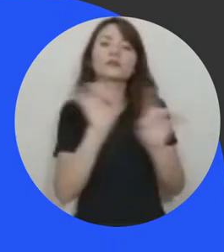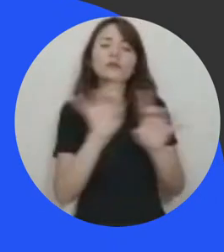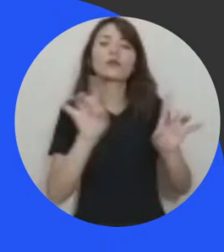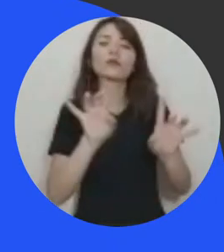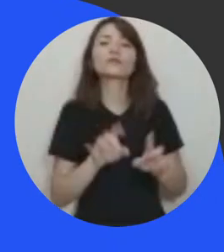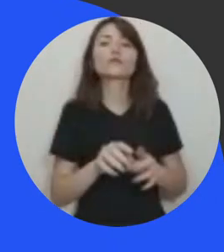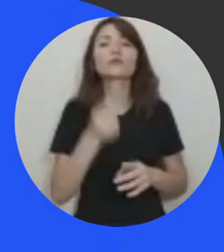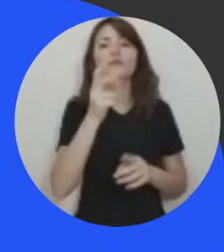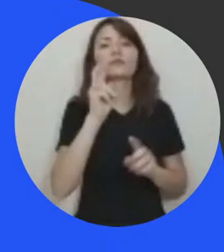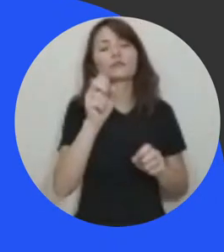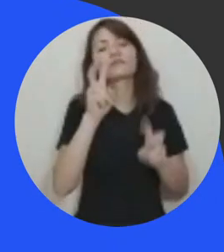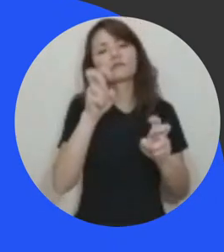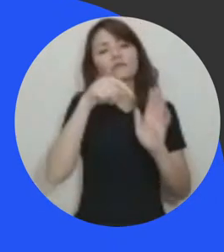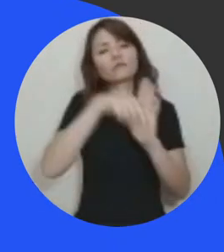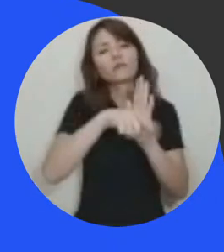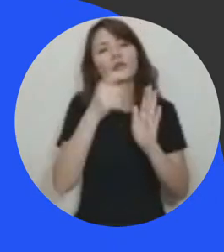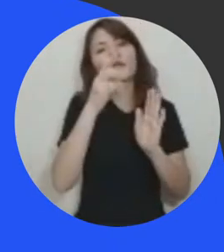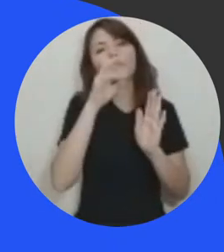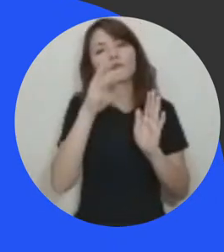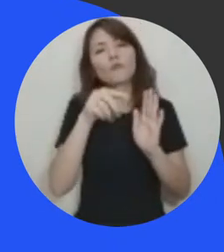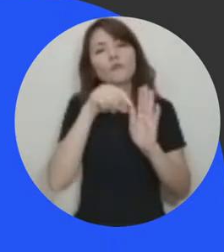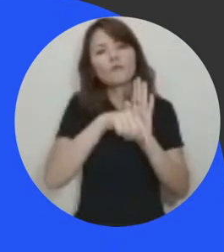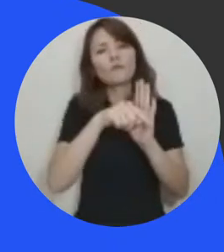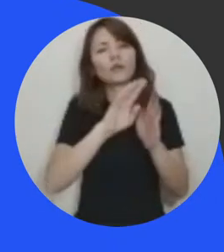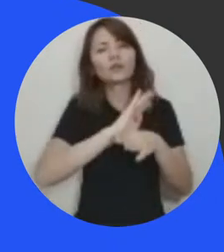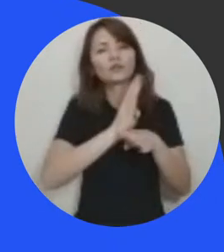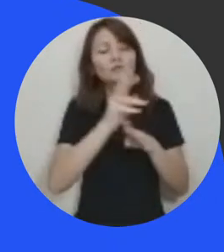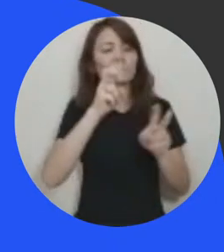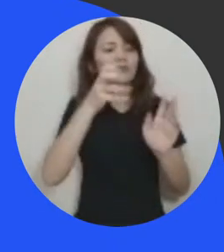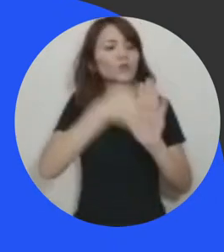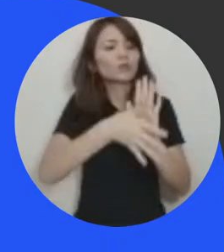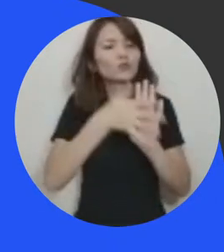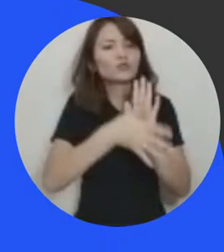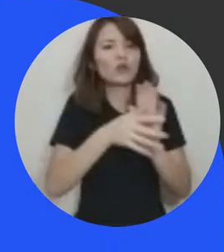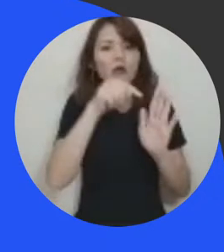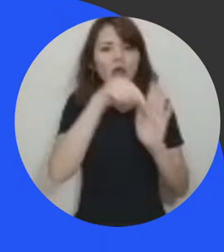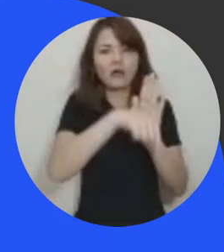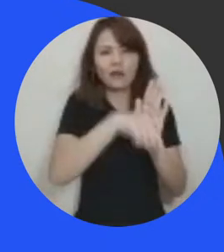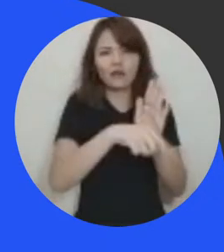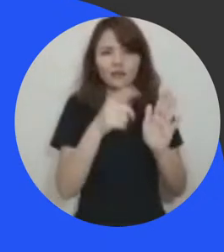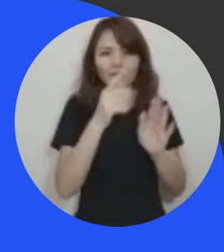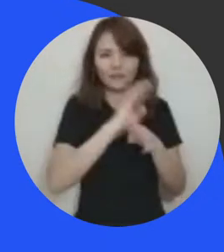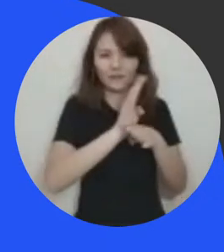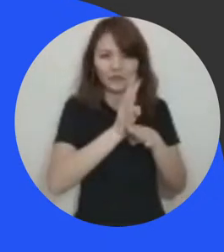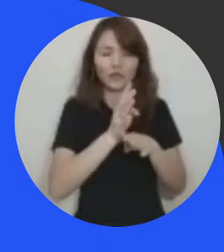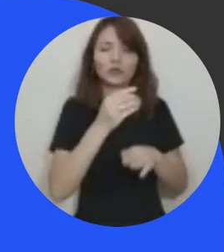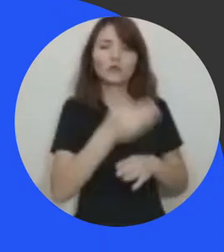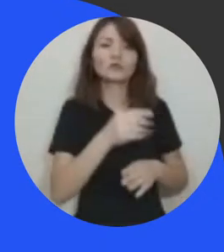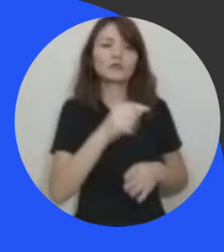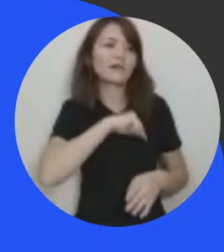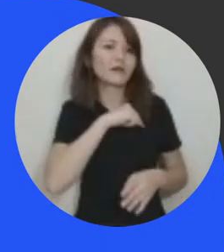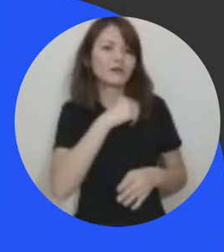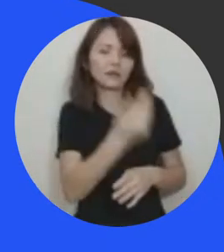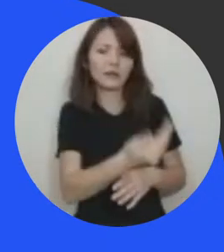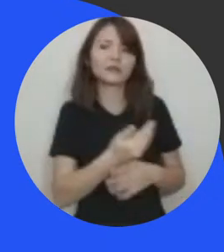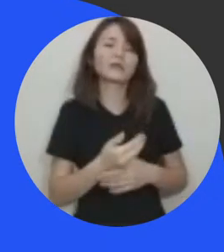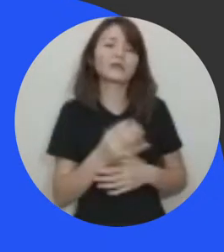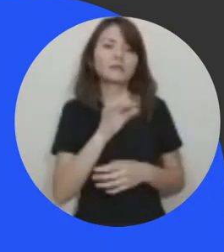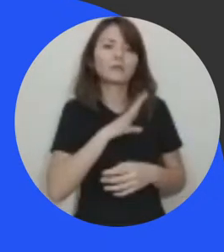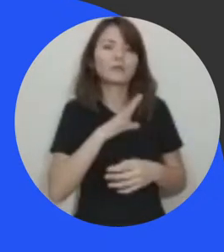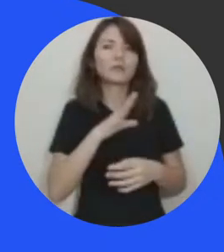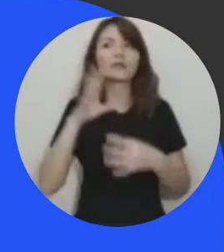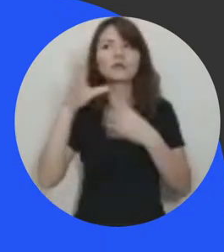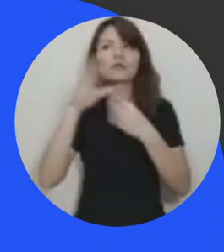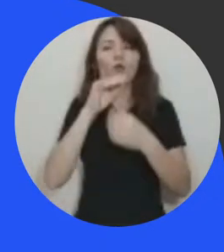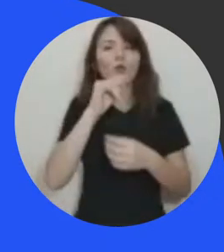I'm going to introduce a bit about some of the work that we're undertaking in Wales and in the UK. And I'm also going to include a little bit of